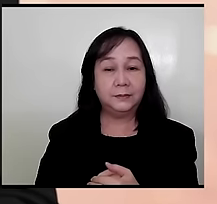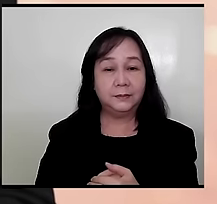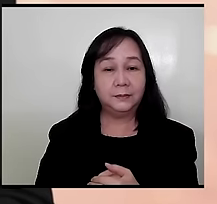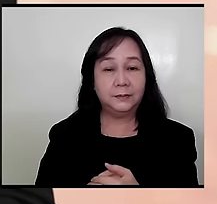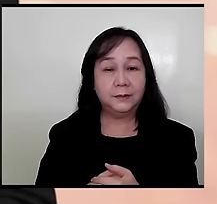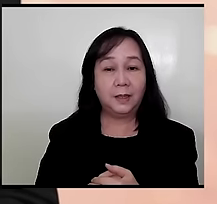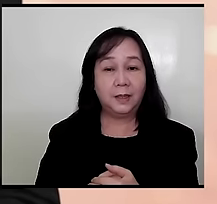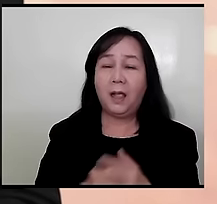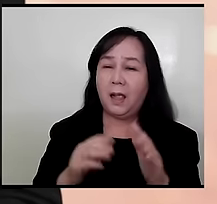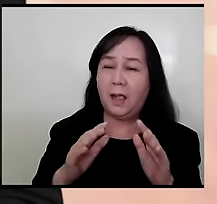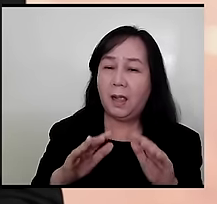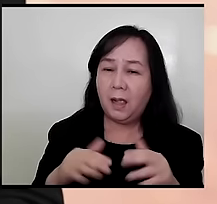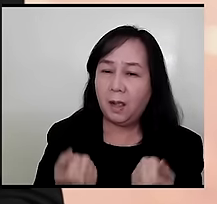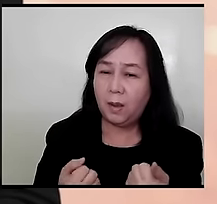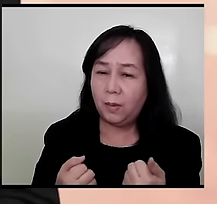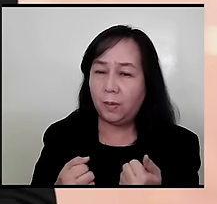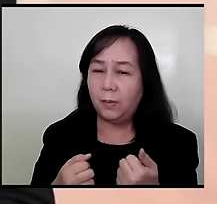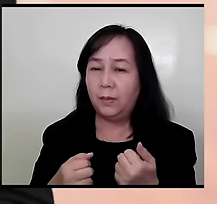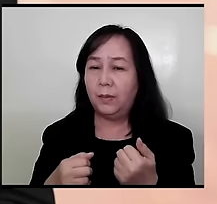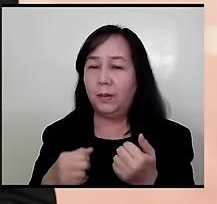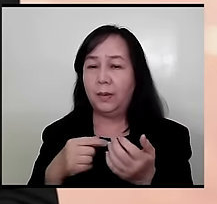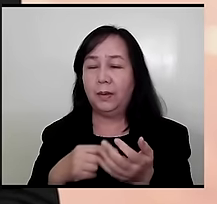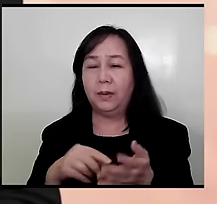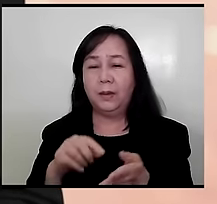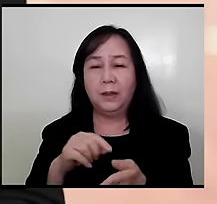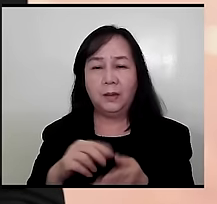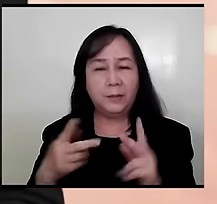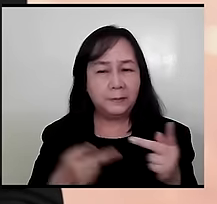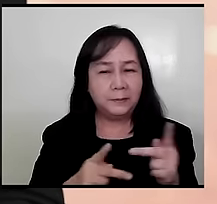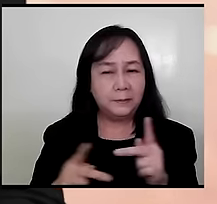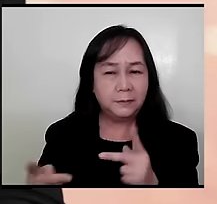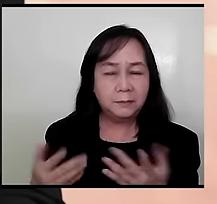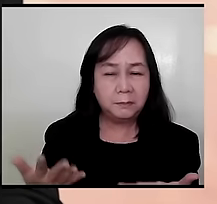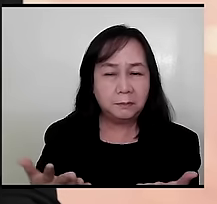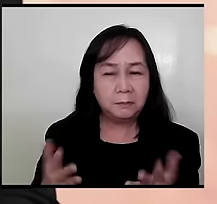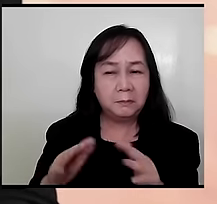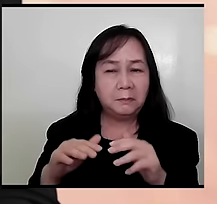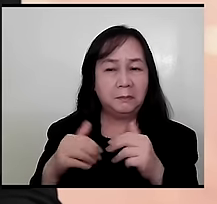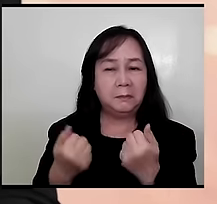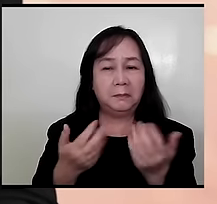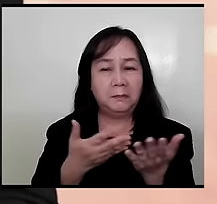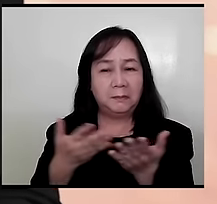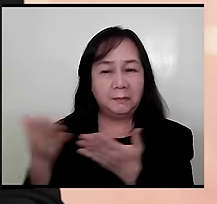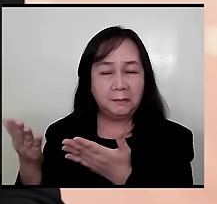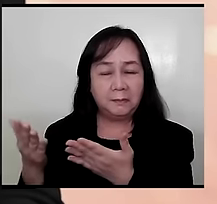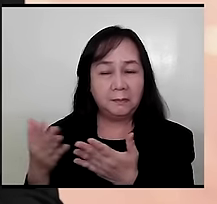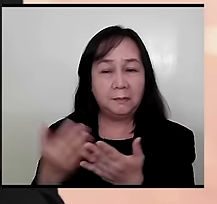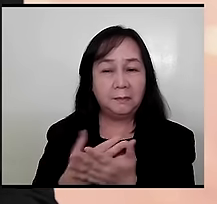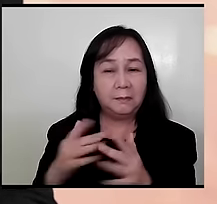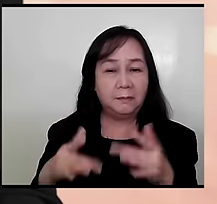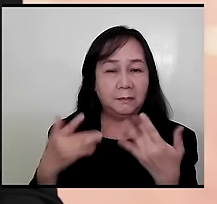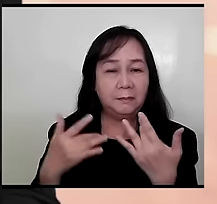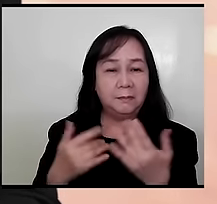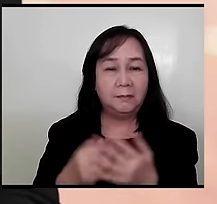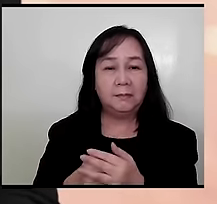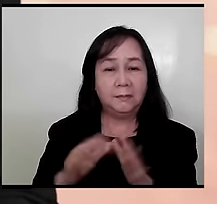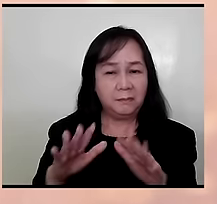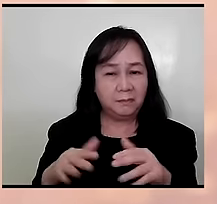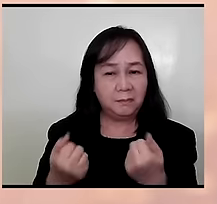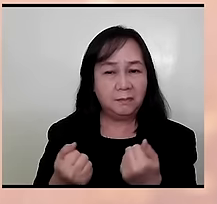your wounds brought you new life? Paano ka dinala sa bagong buhay ng iyong mga